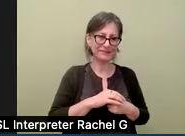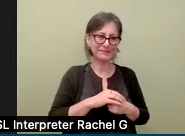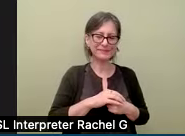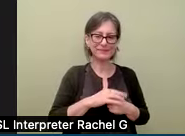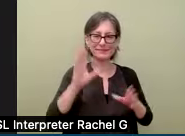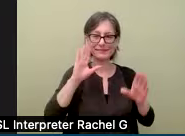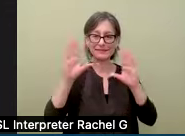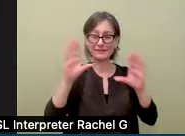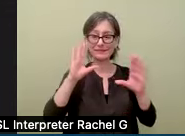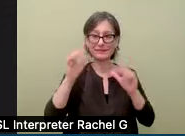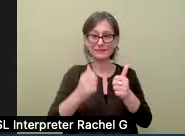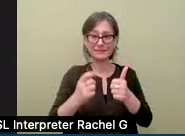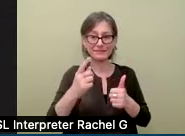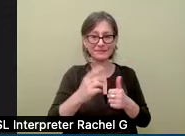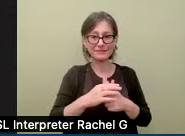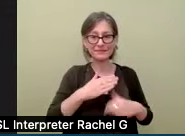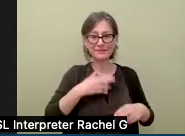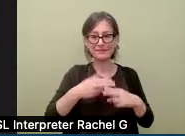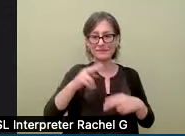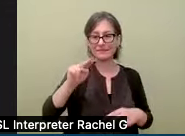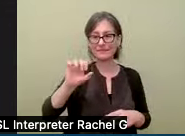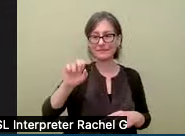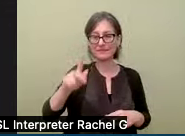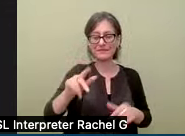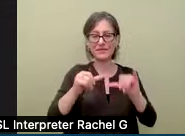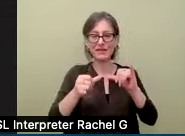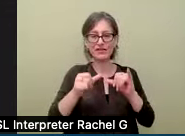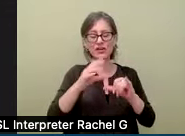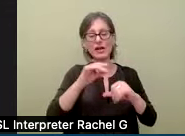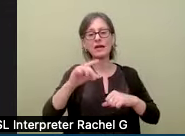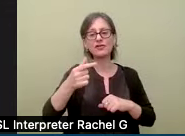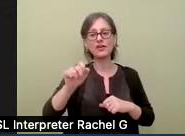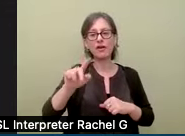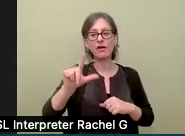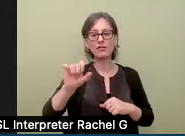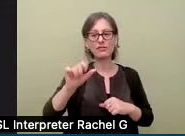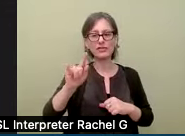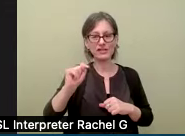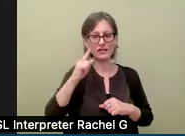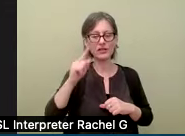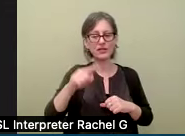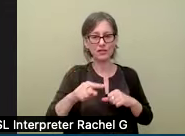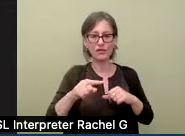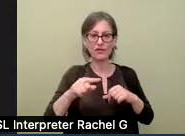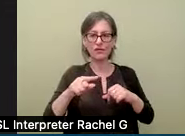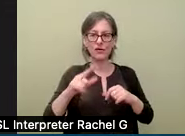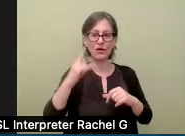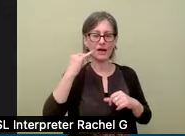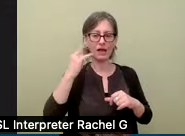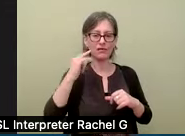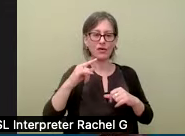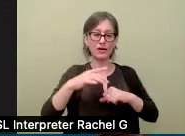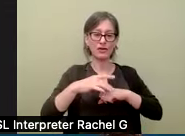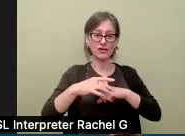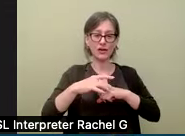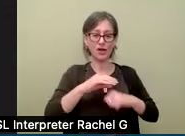Awesome. Hey, everyone. My name is Nick. I'm an engineer and geologist for the California Geological Survey. And